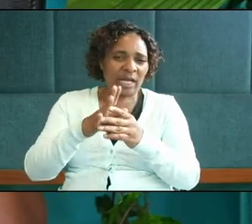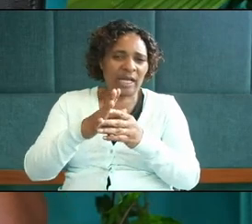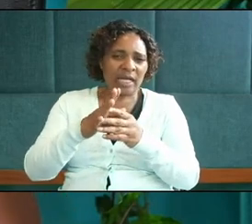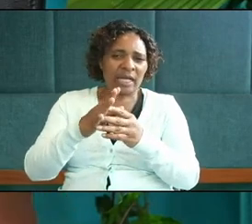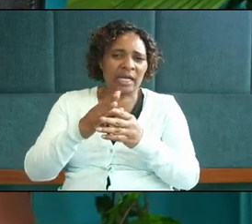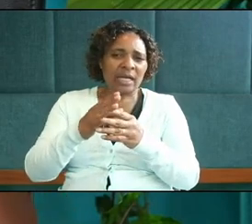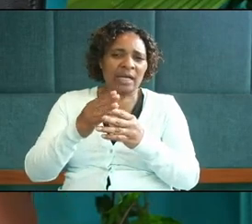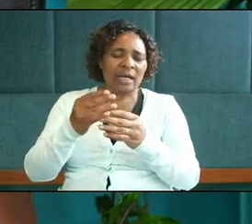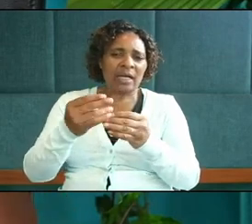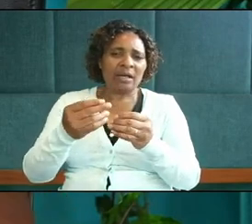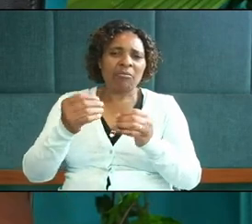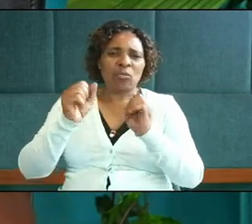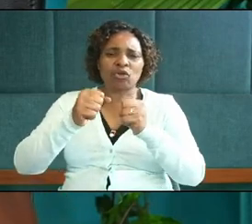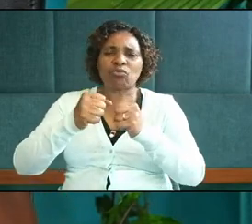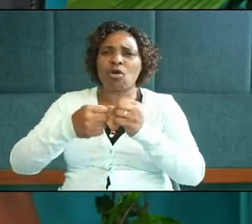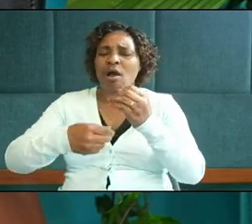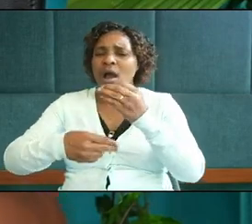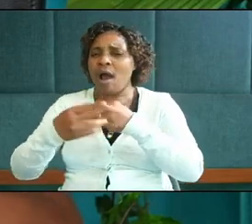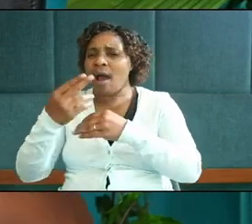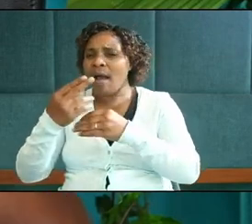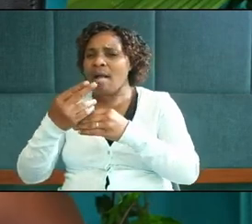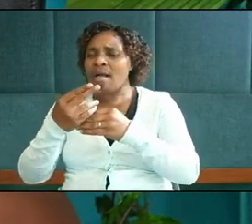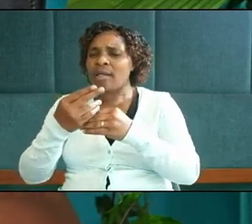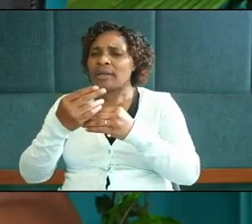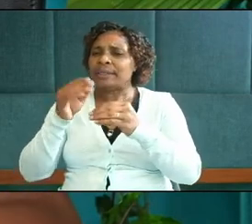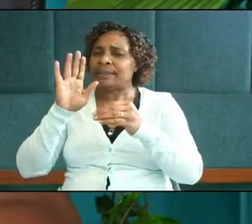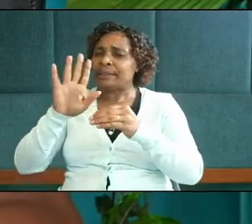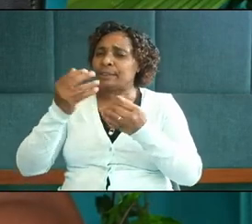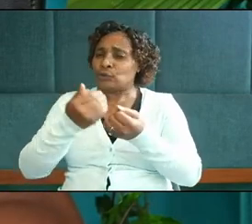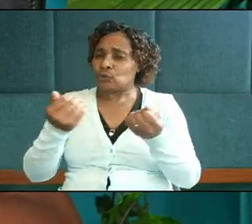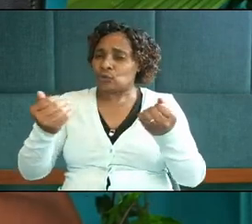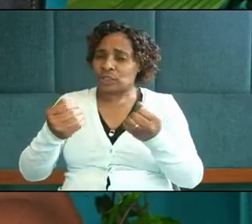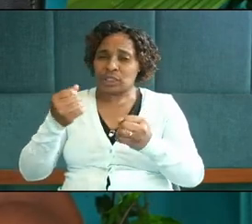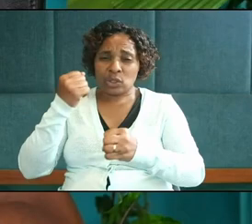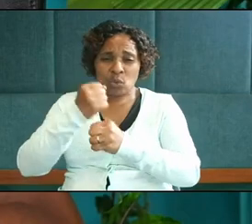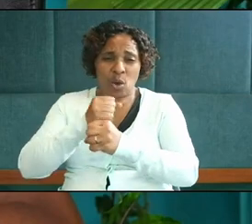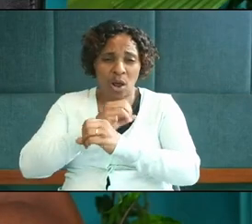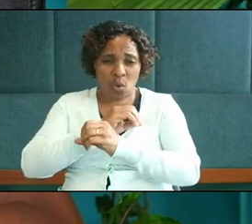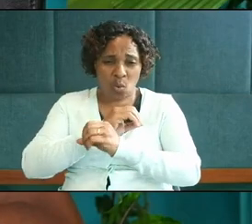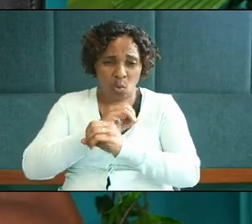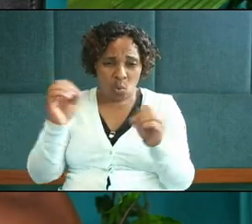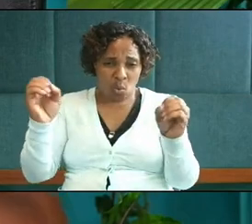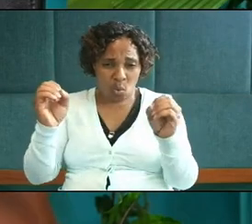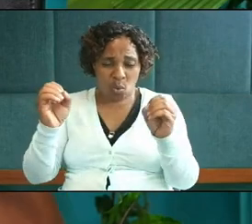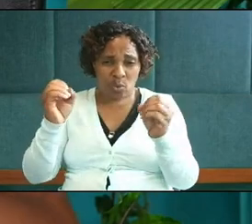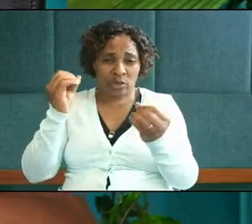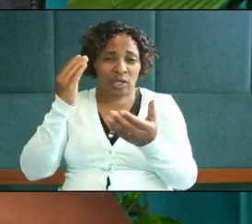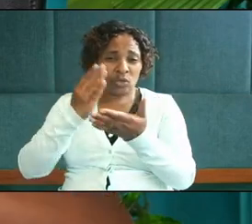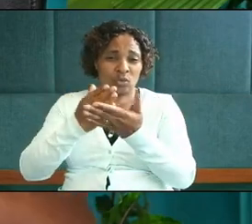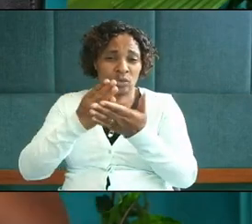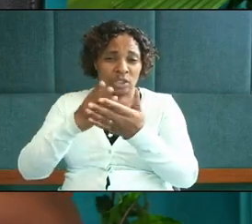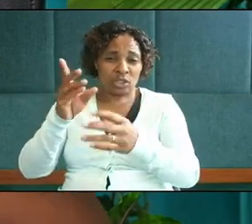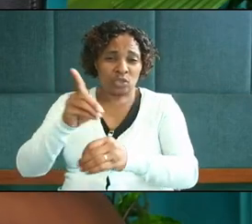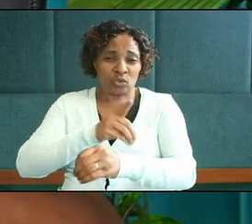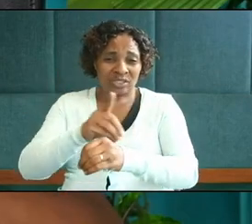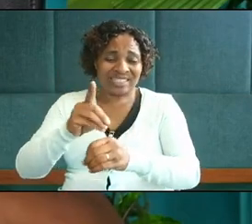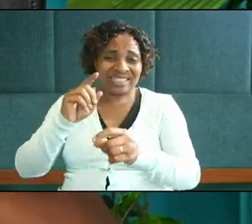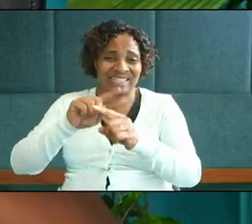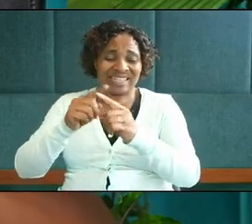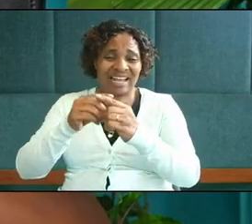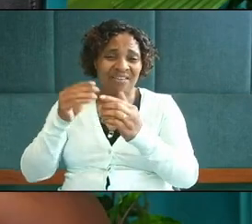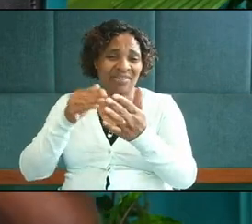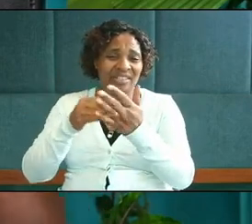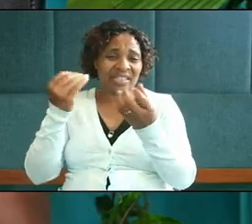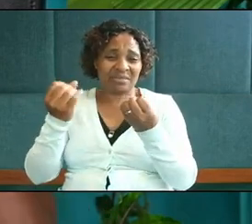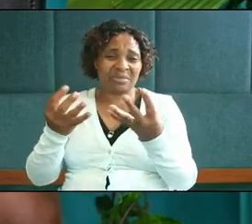was held in high scrutiny, and also his kids did not perform the right duties. Mm-hmm. And this had an effect on many people